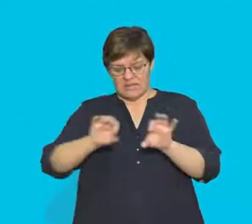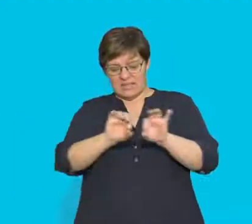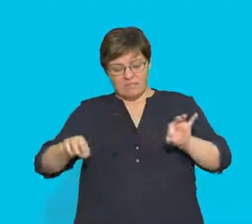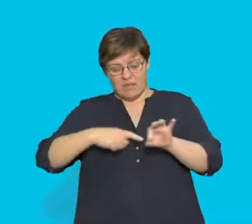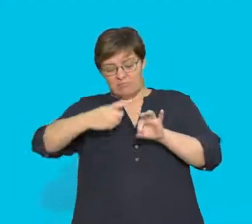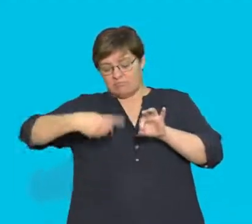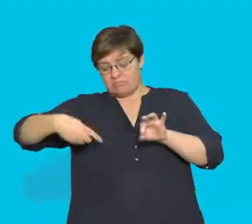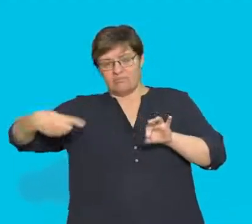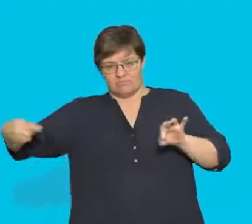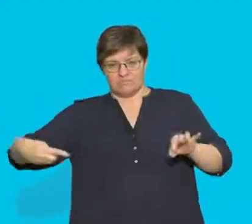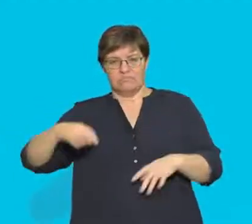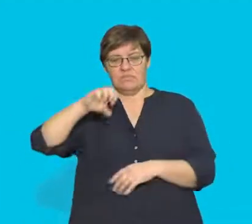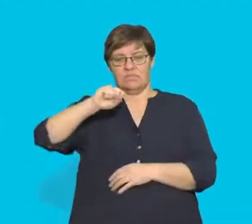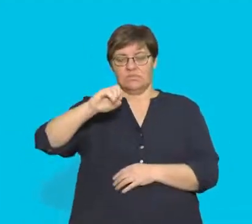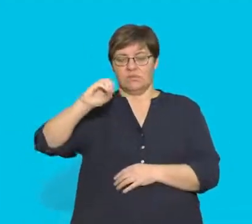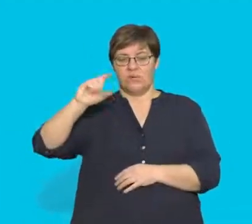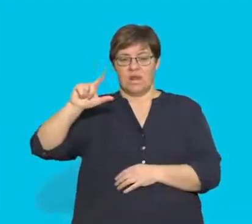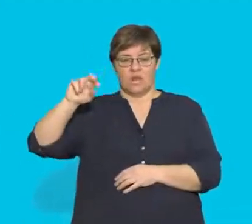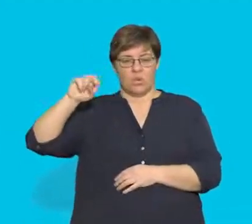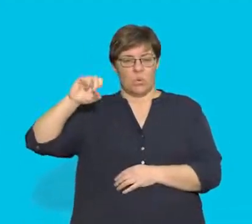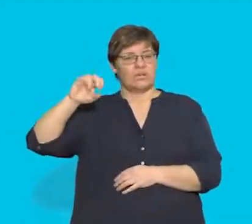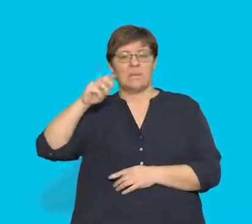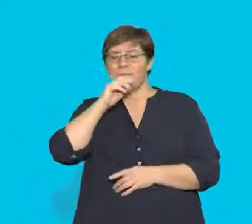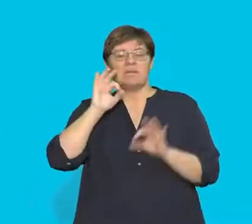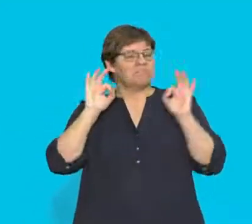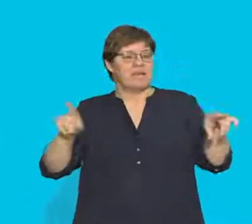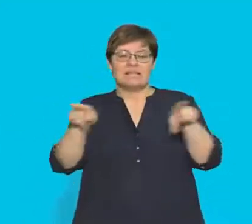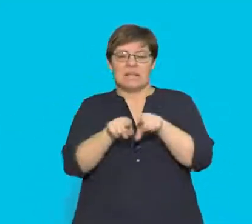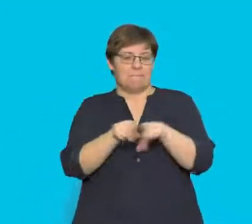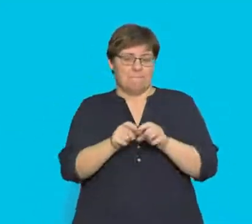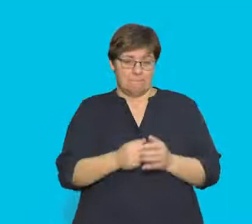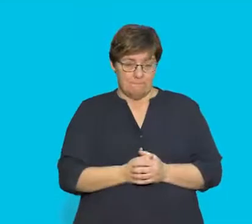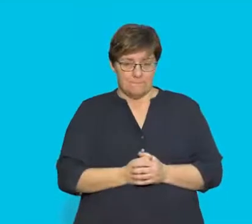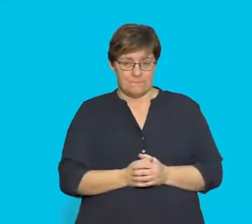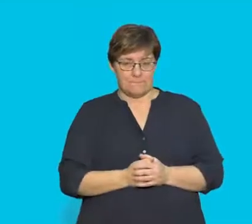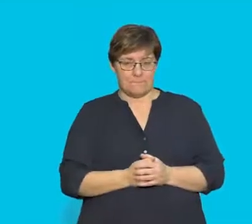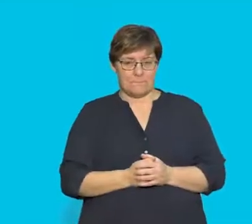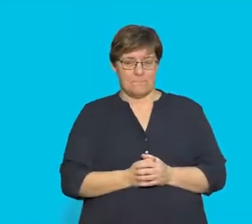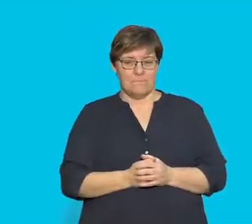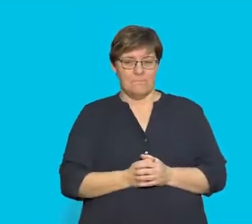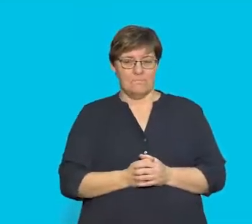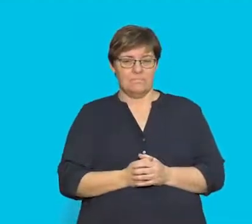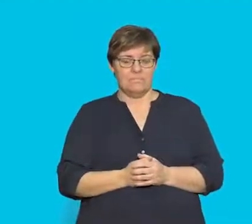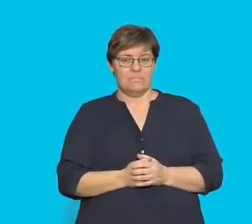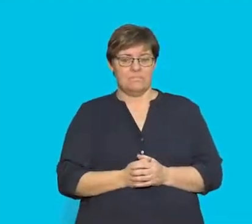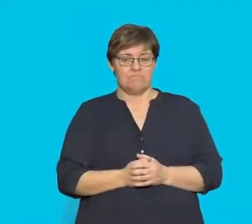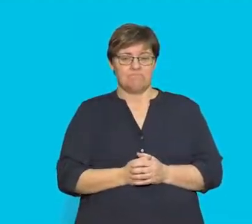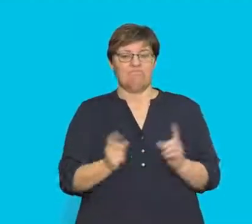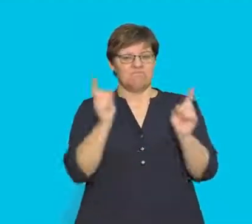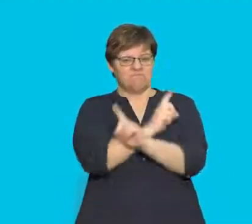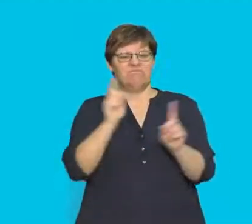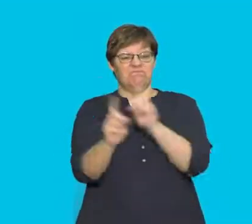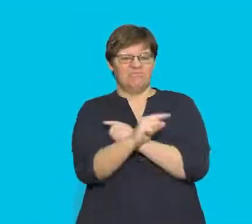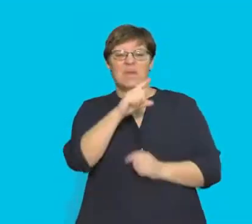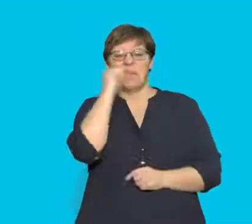something. And a solenoid is exactly the same as a coil. It just means that they're used